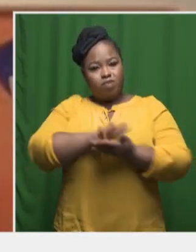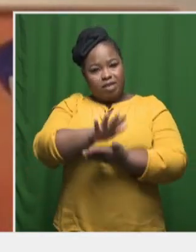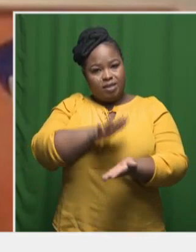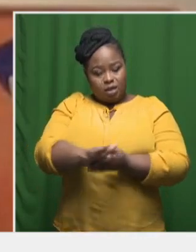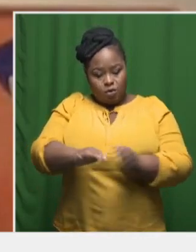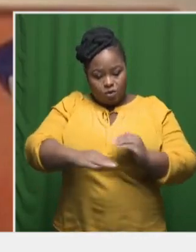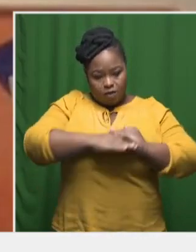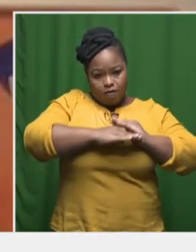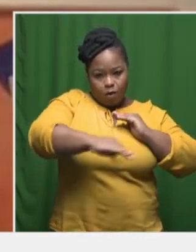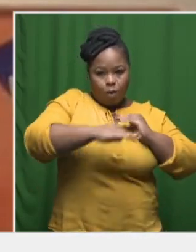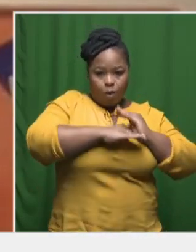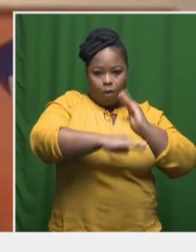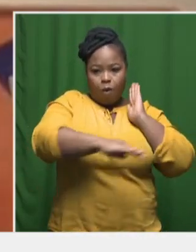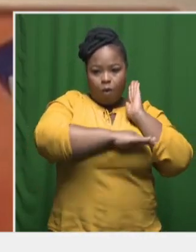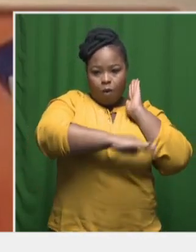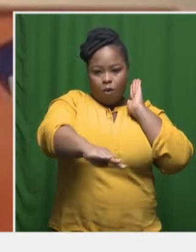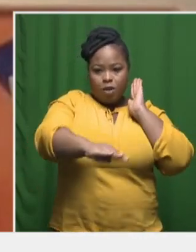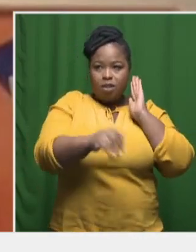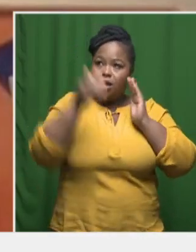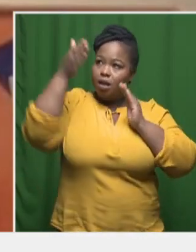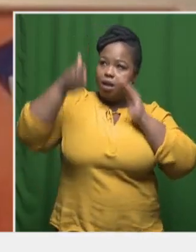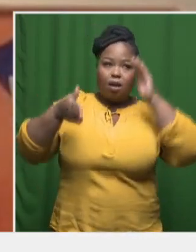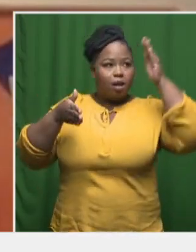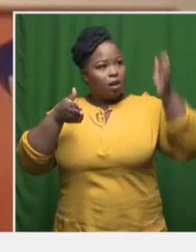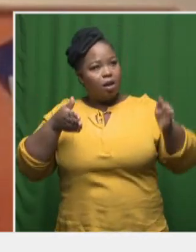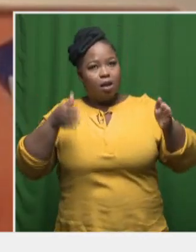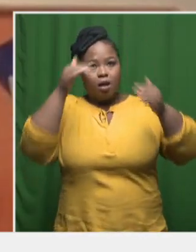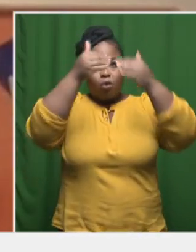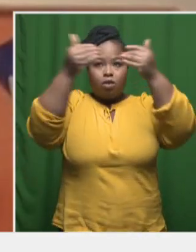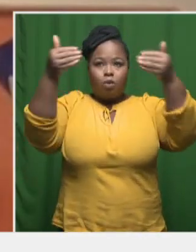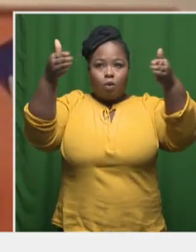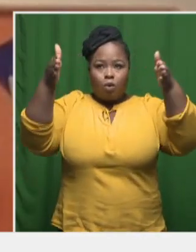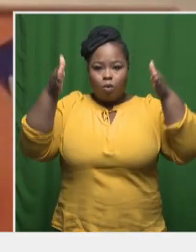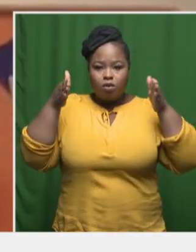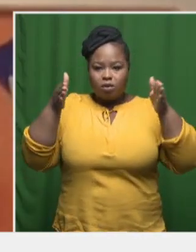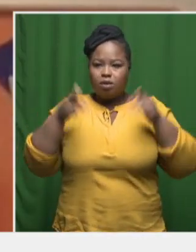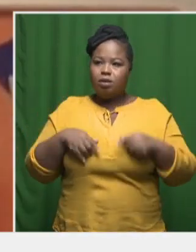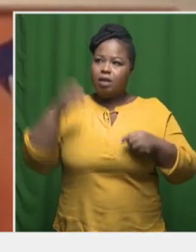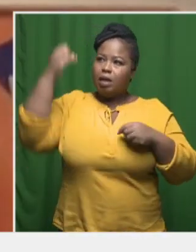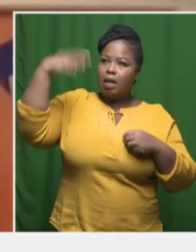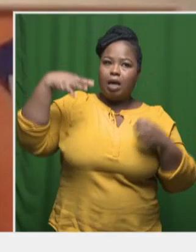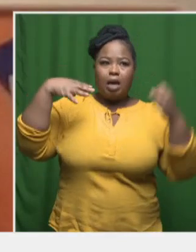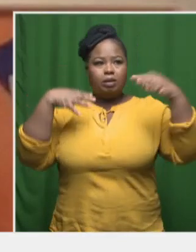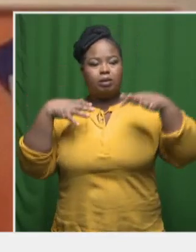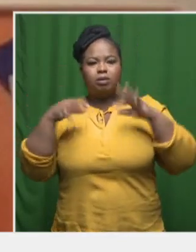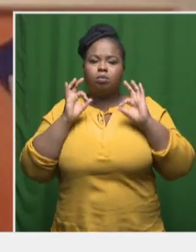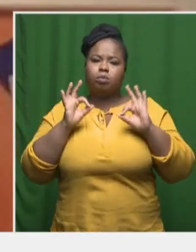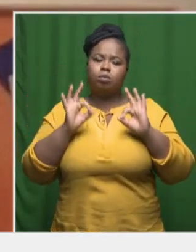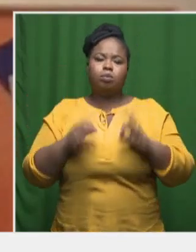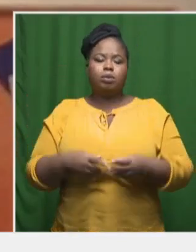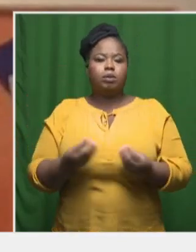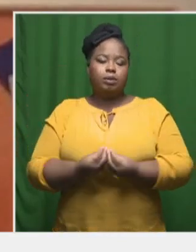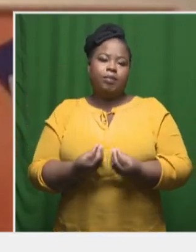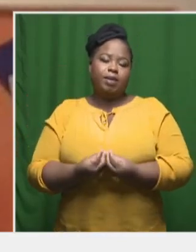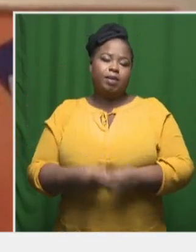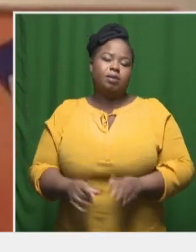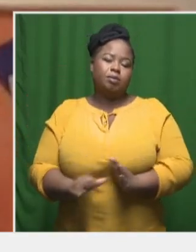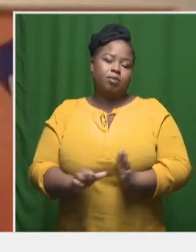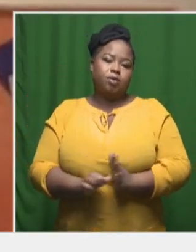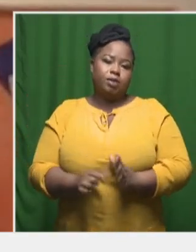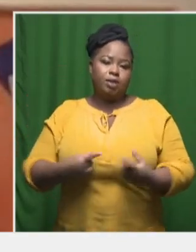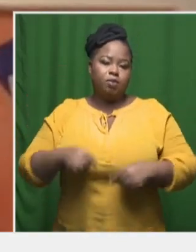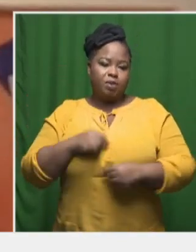rammed earth walls, and just, I think this idea of delight is such an important antidote to all the stress that we